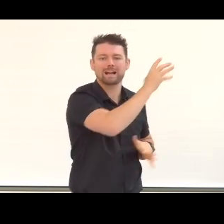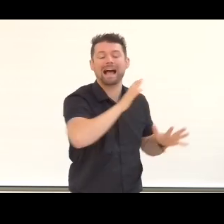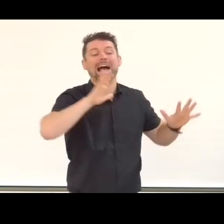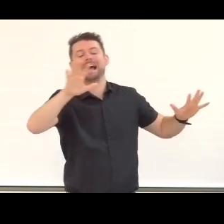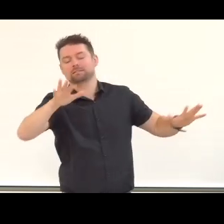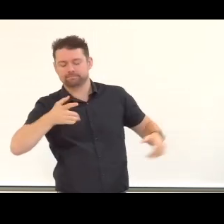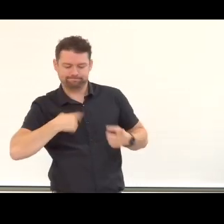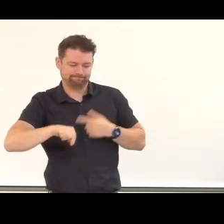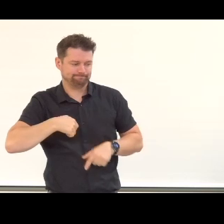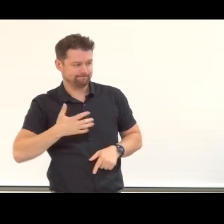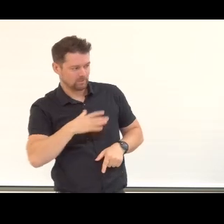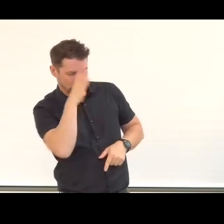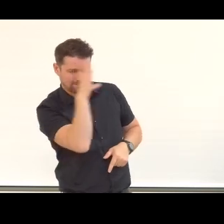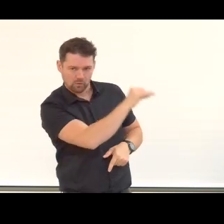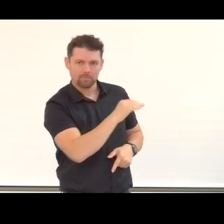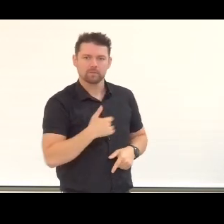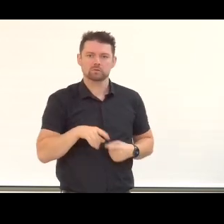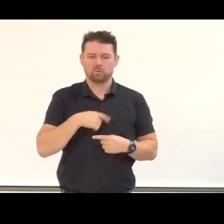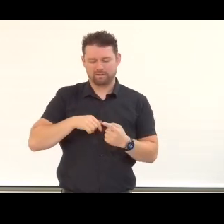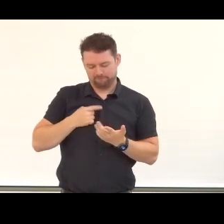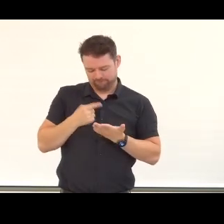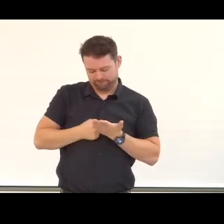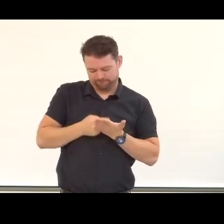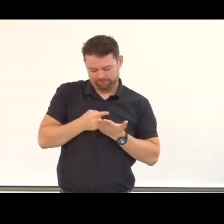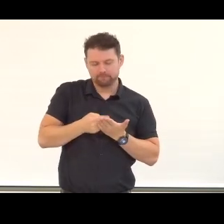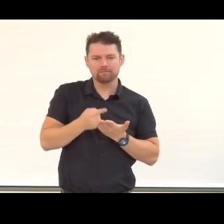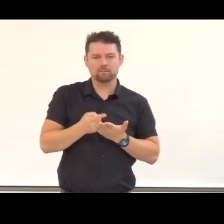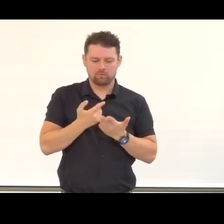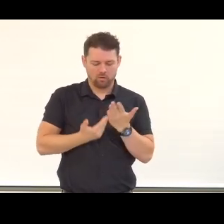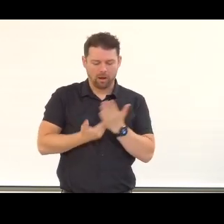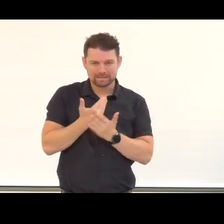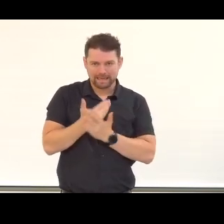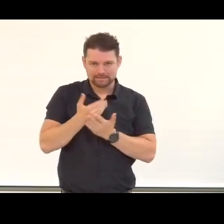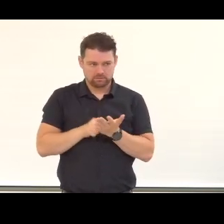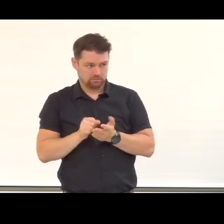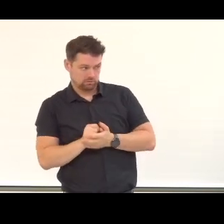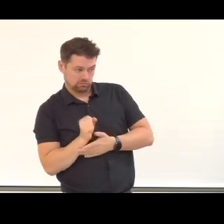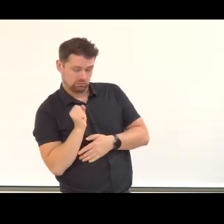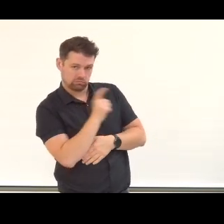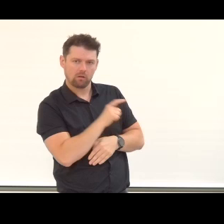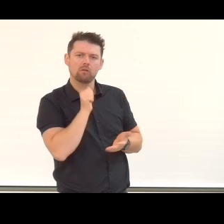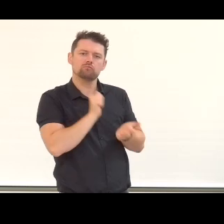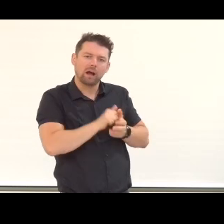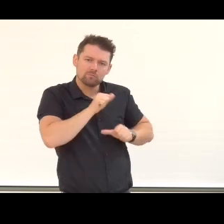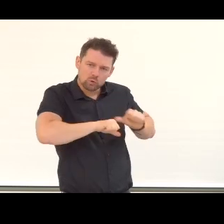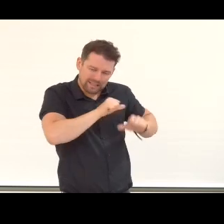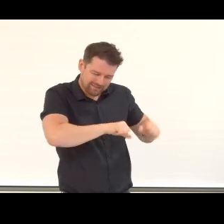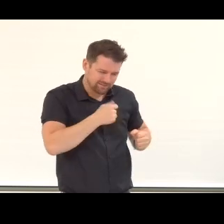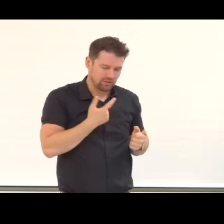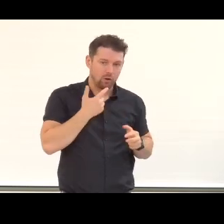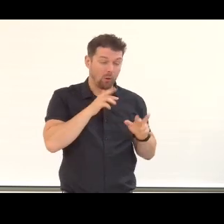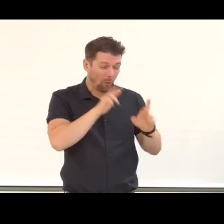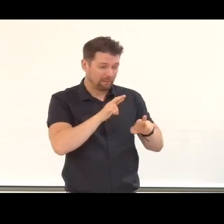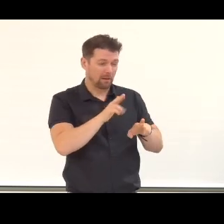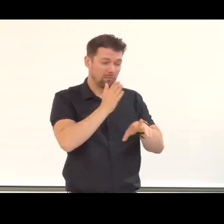So we go through the steps to send the Analogue astronauts an updated procedure, to inform them on the right channels, and then hopefully on time before